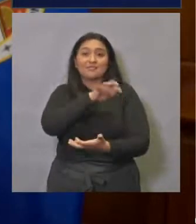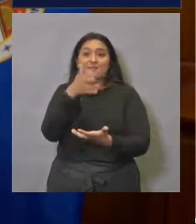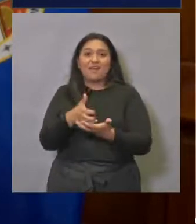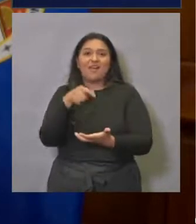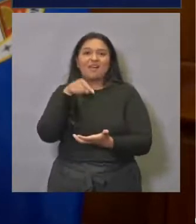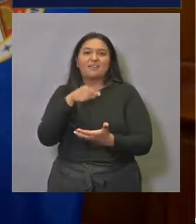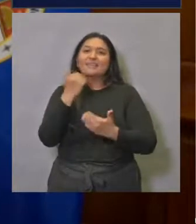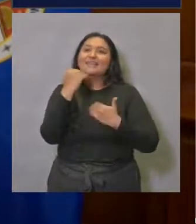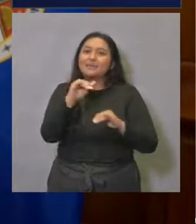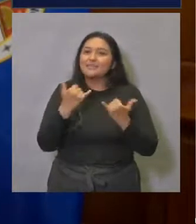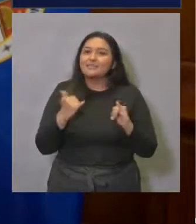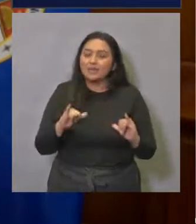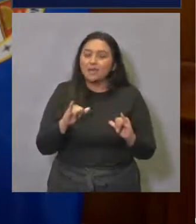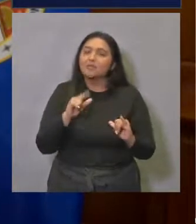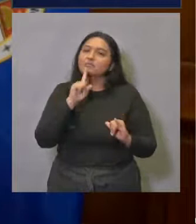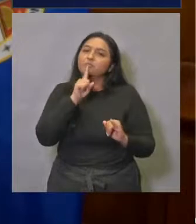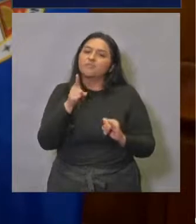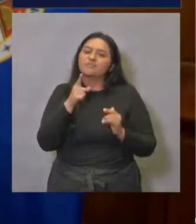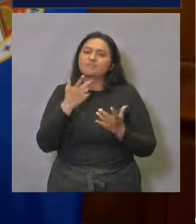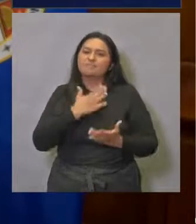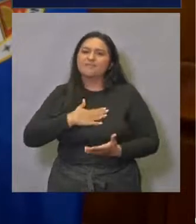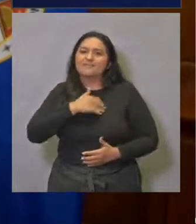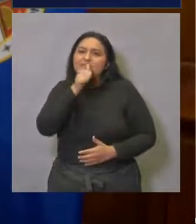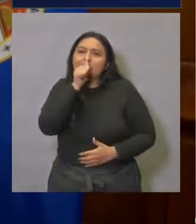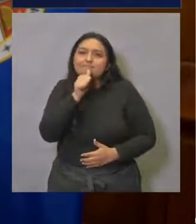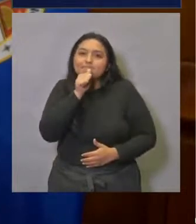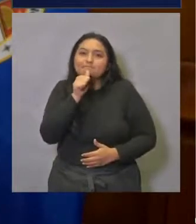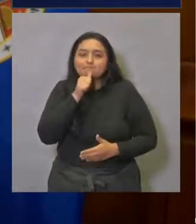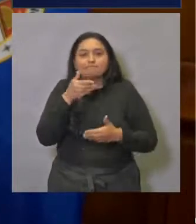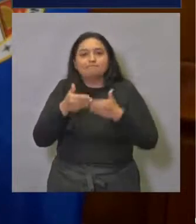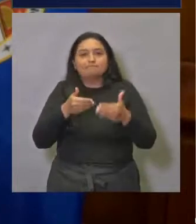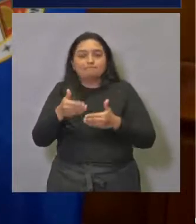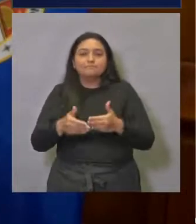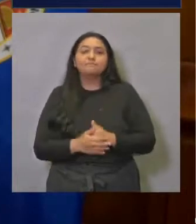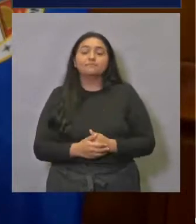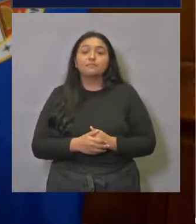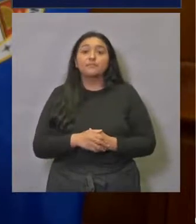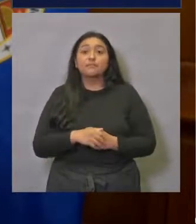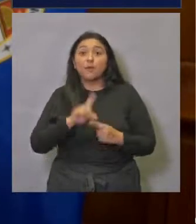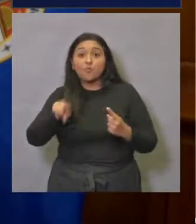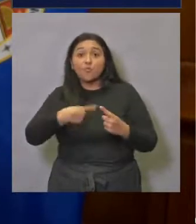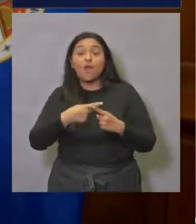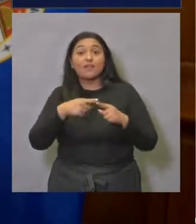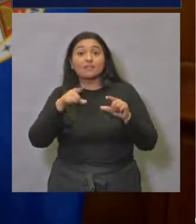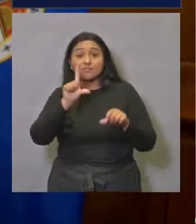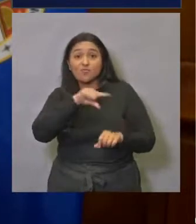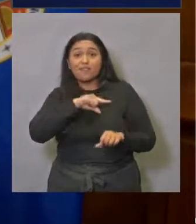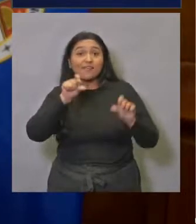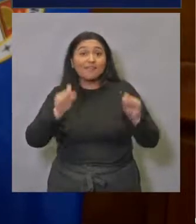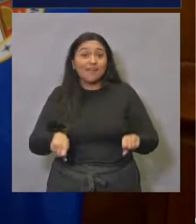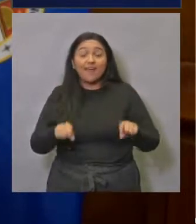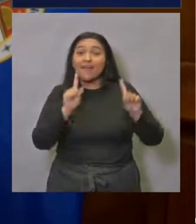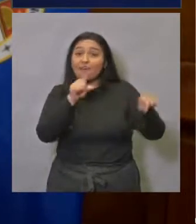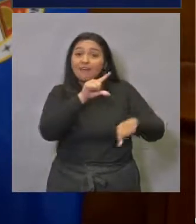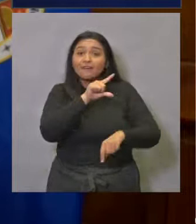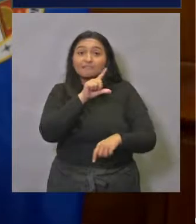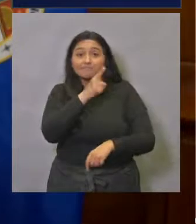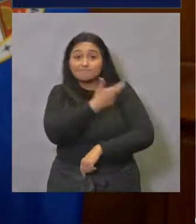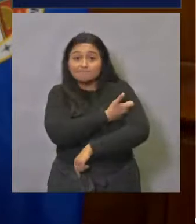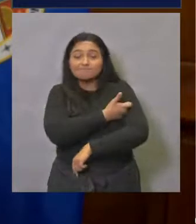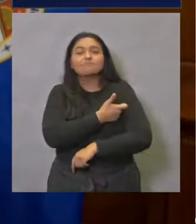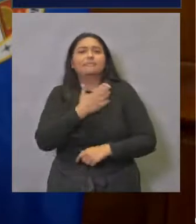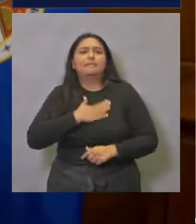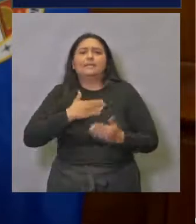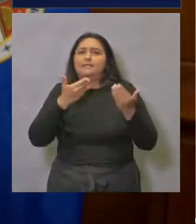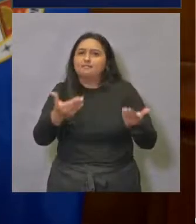you to please be patient. But as soon as you're able to get the vaccine, please go and get it. But whether it's